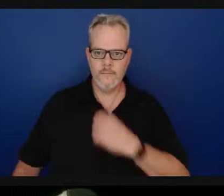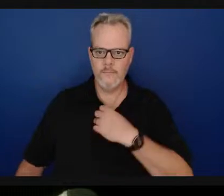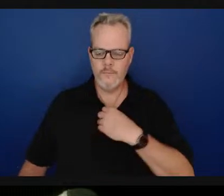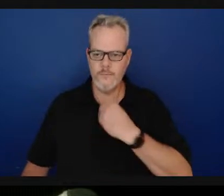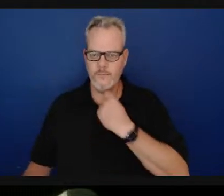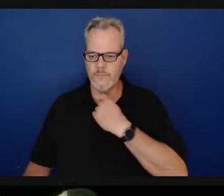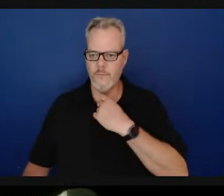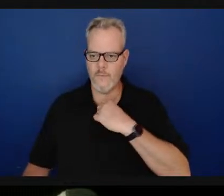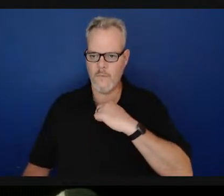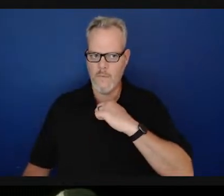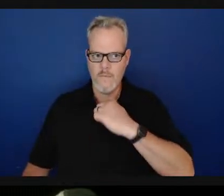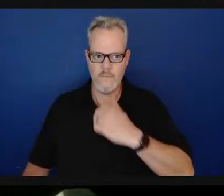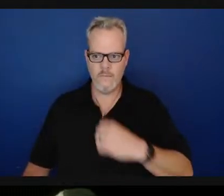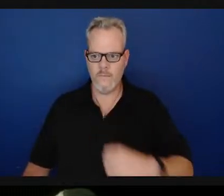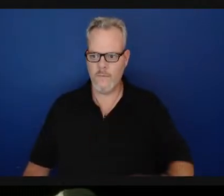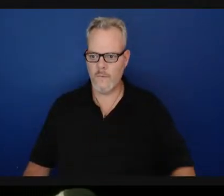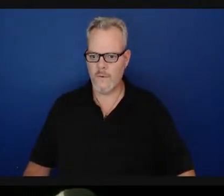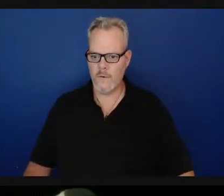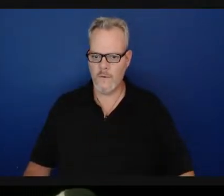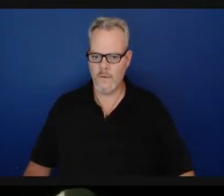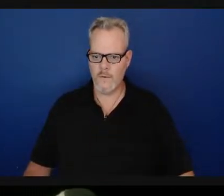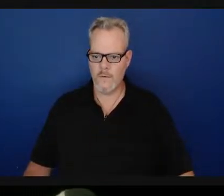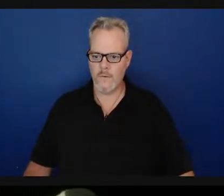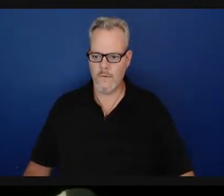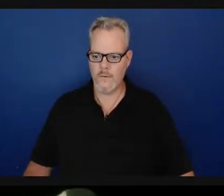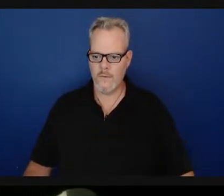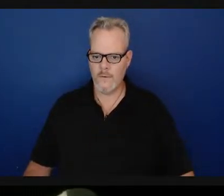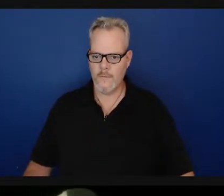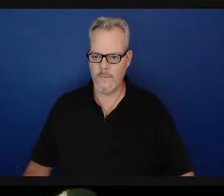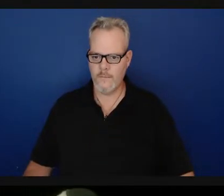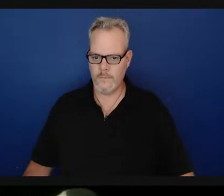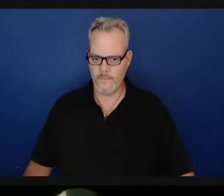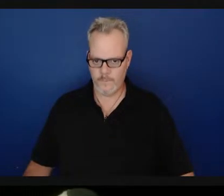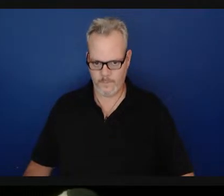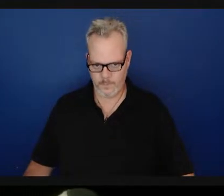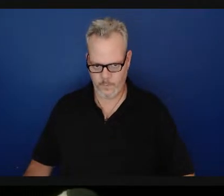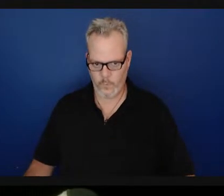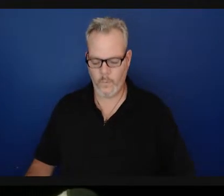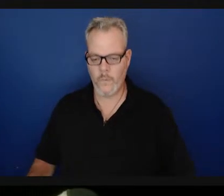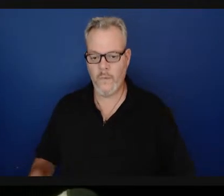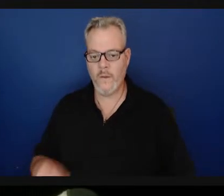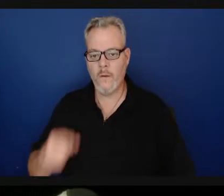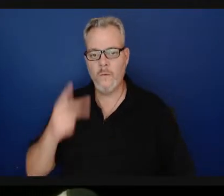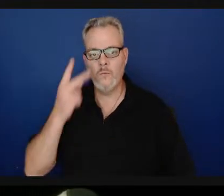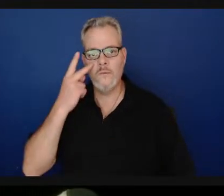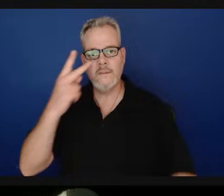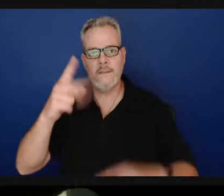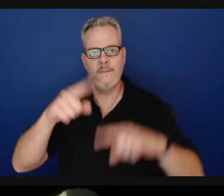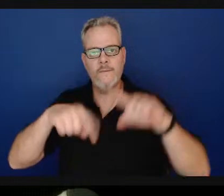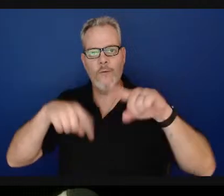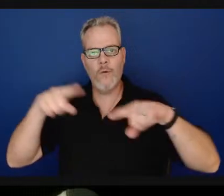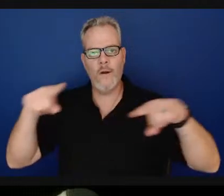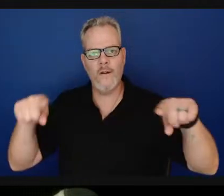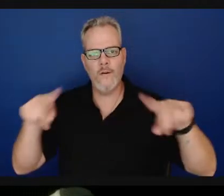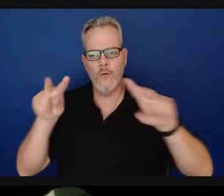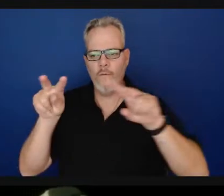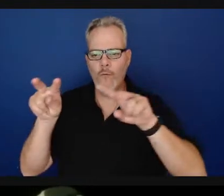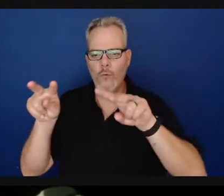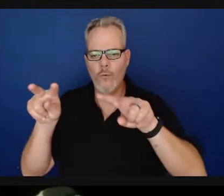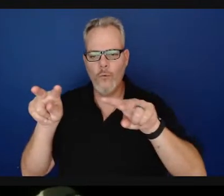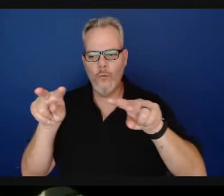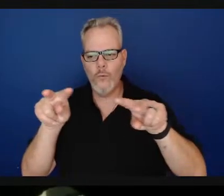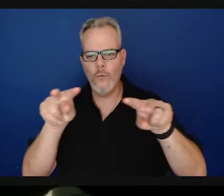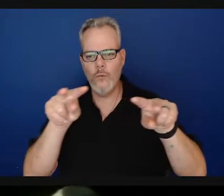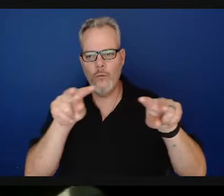building up, and the work that you do with laser rangefinders, what it looks like from the ground on a cracked road just above